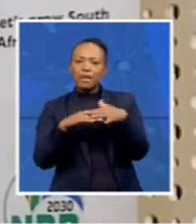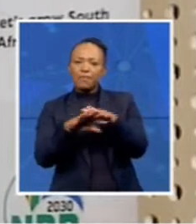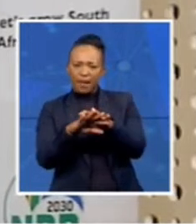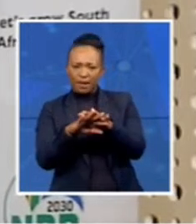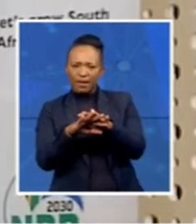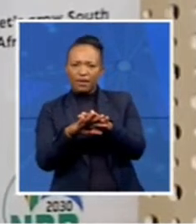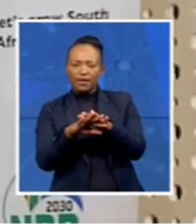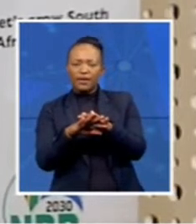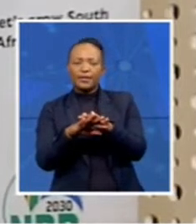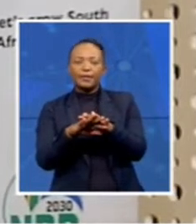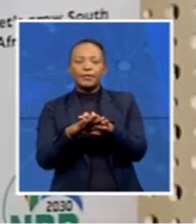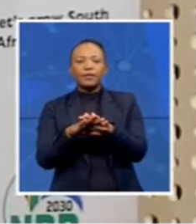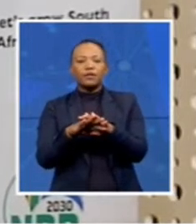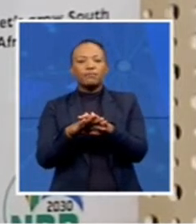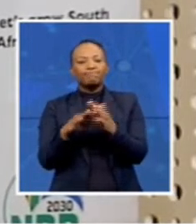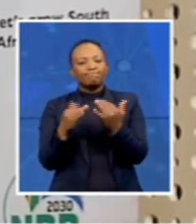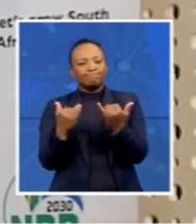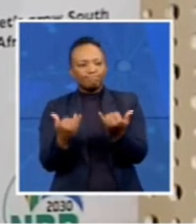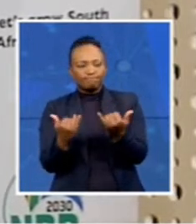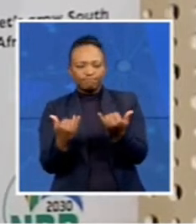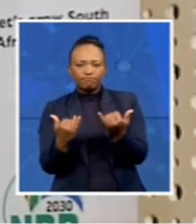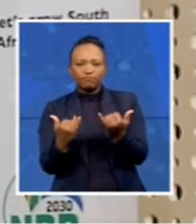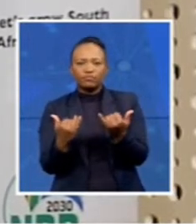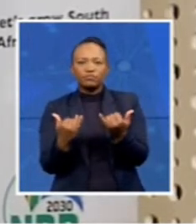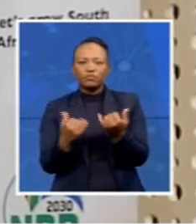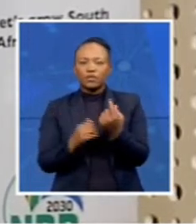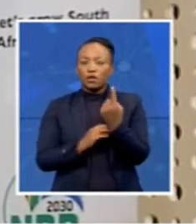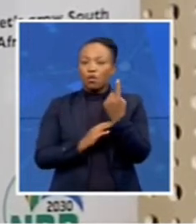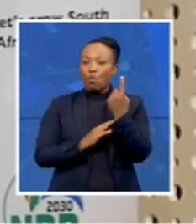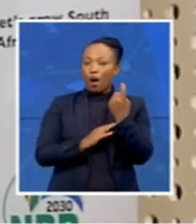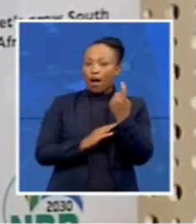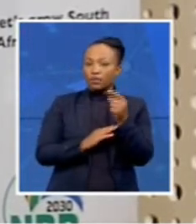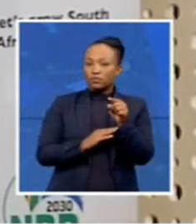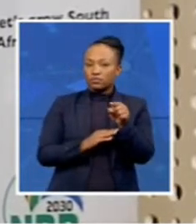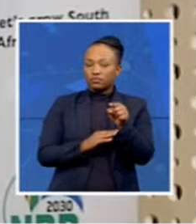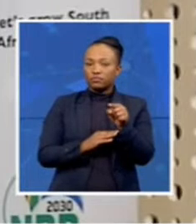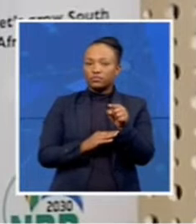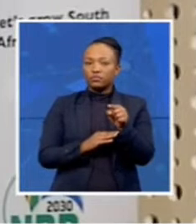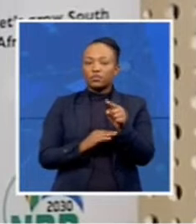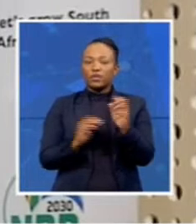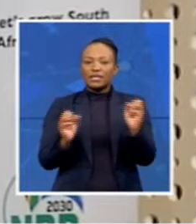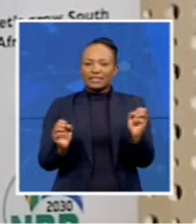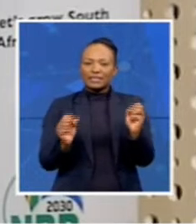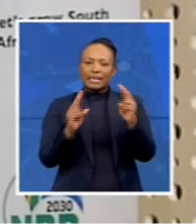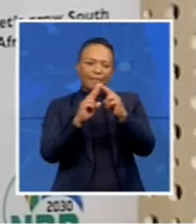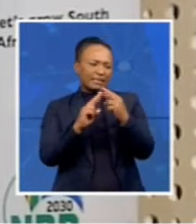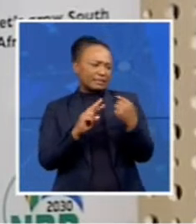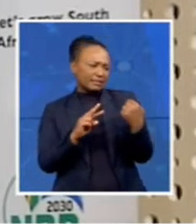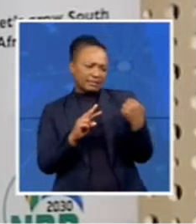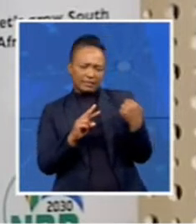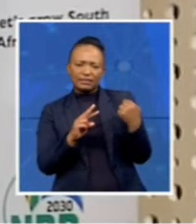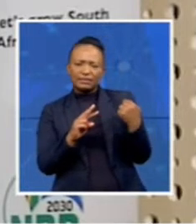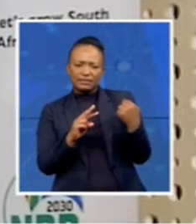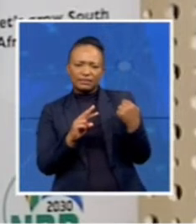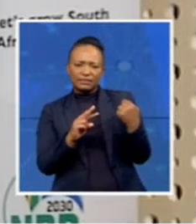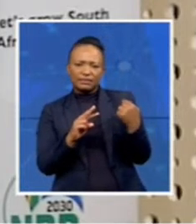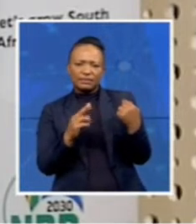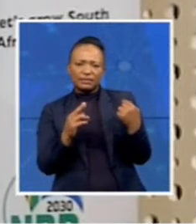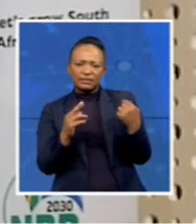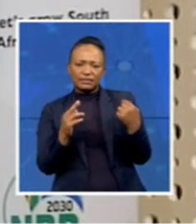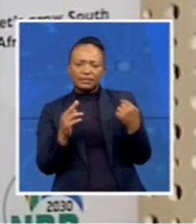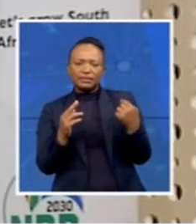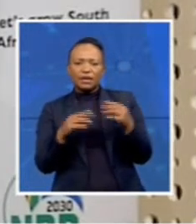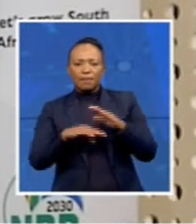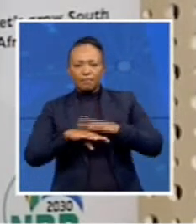the highlights of our summit was that we are focusing on